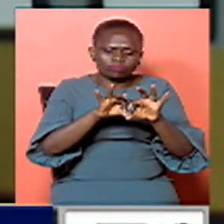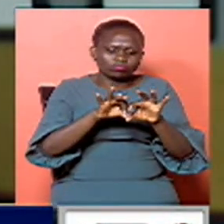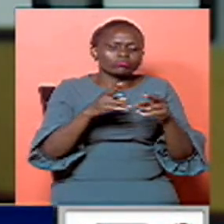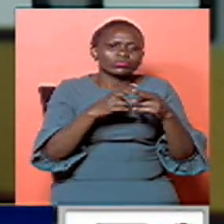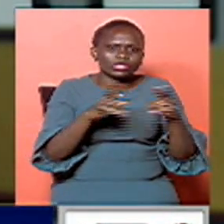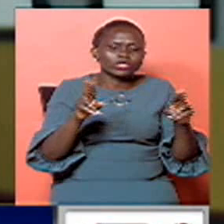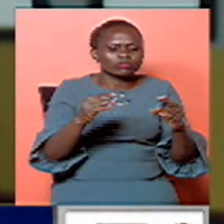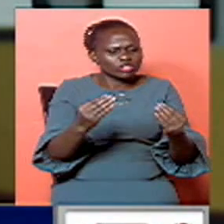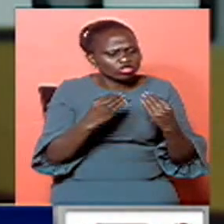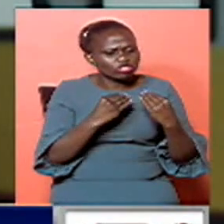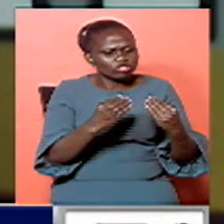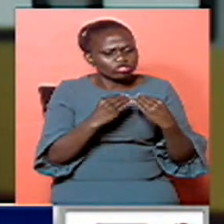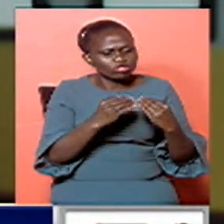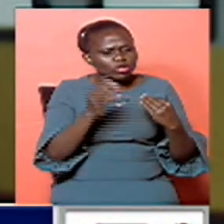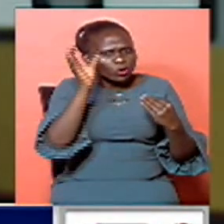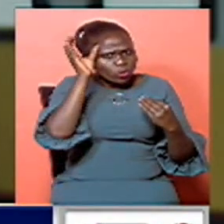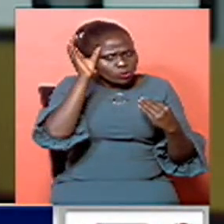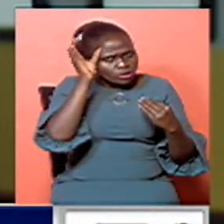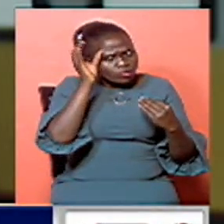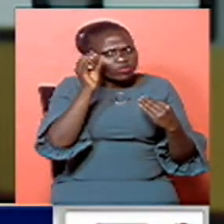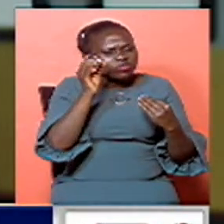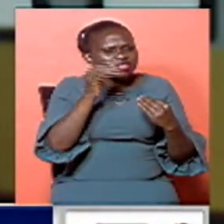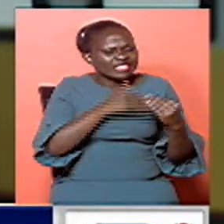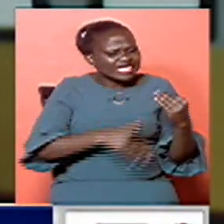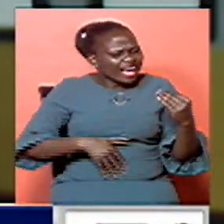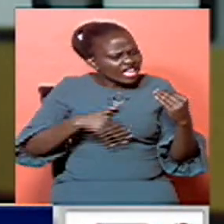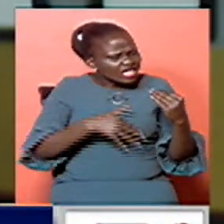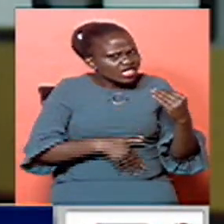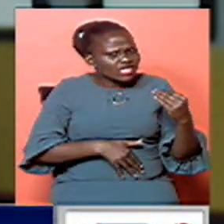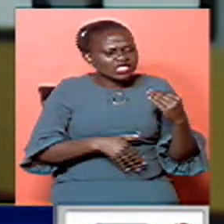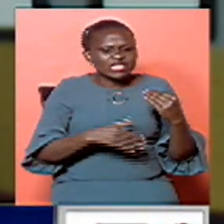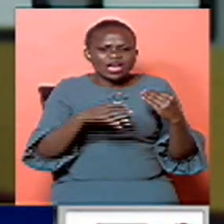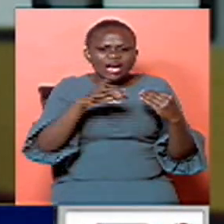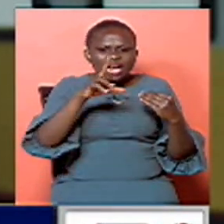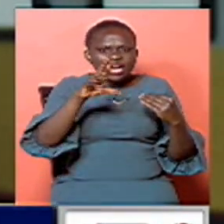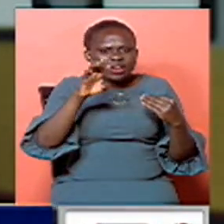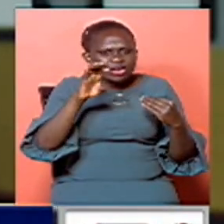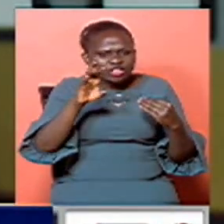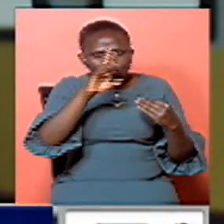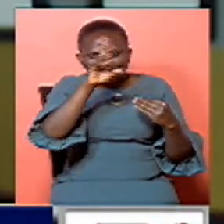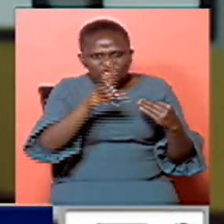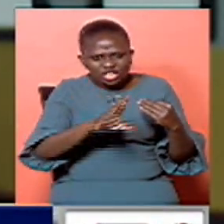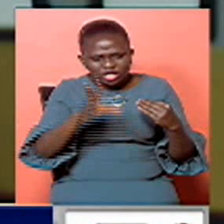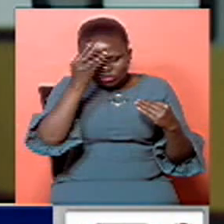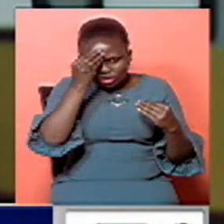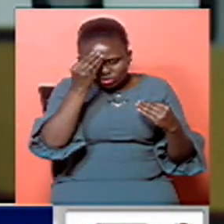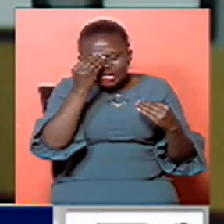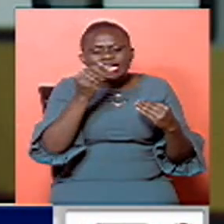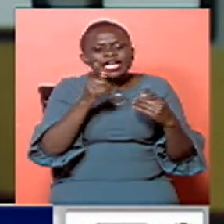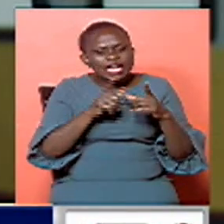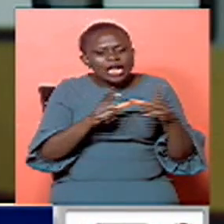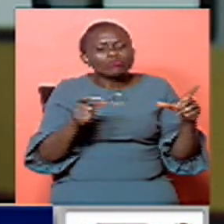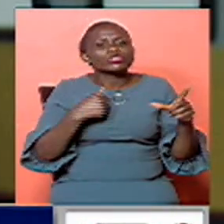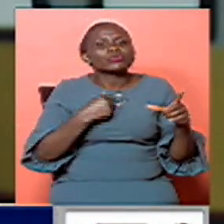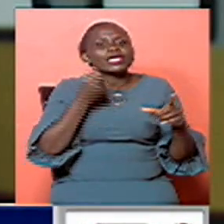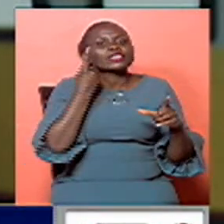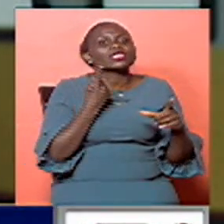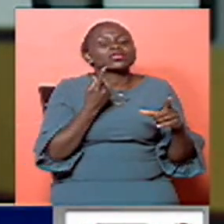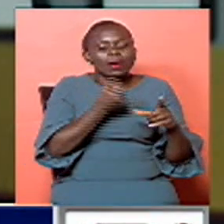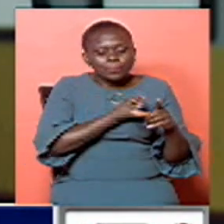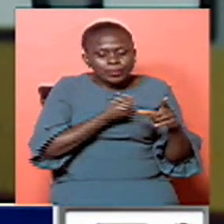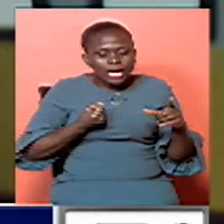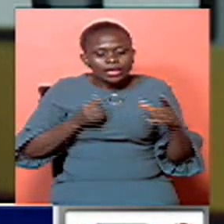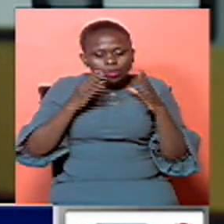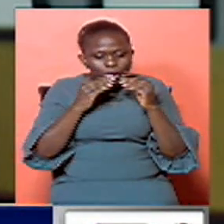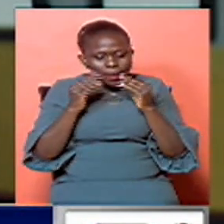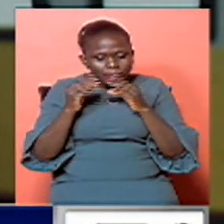to teach me concepts of science, concepts of RE in a language that I understand and that my mother has